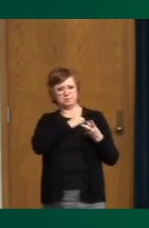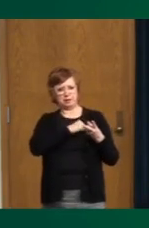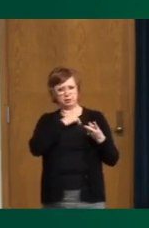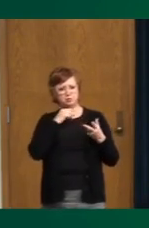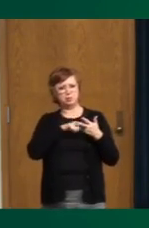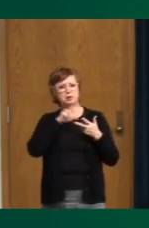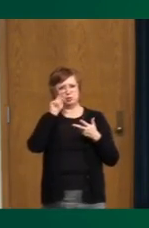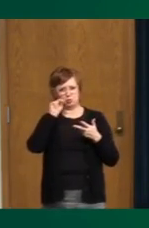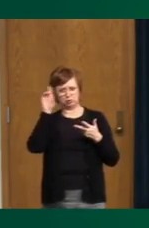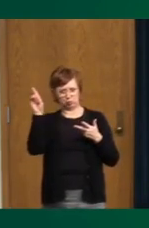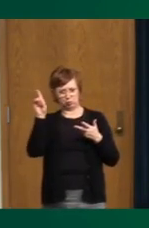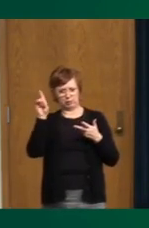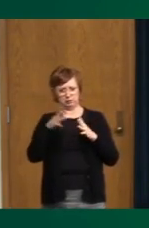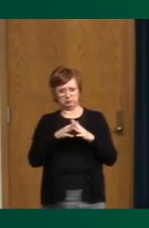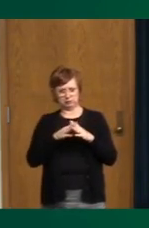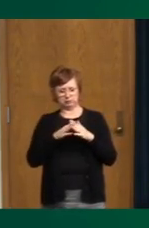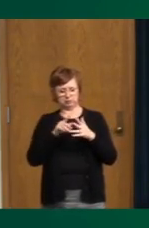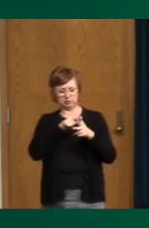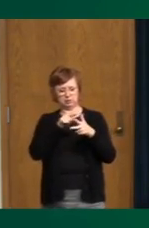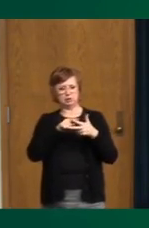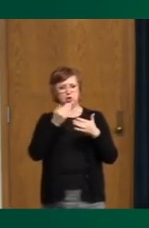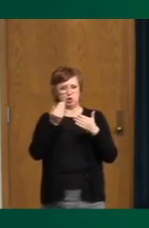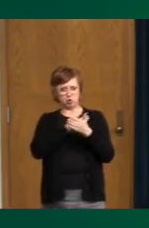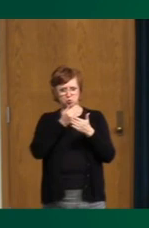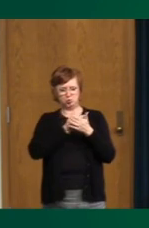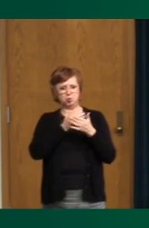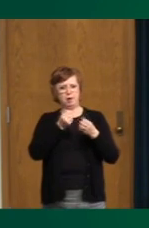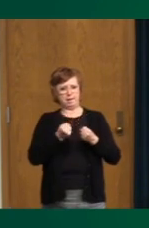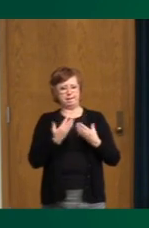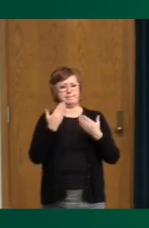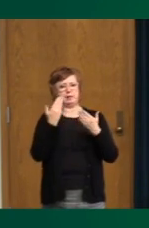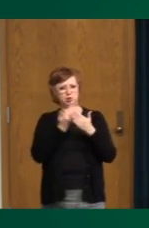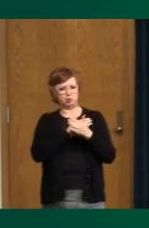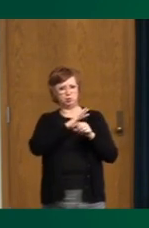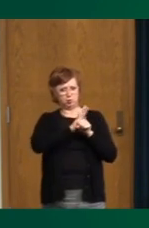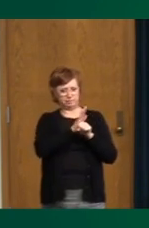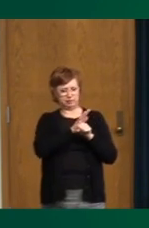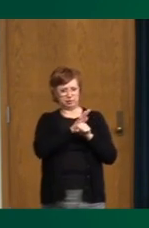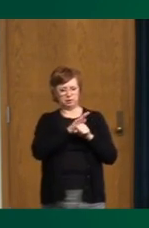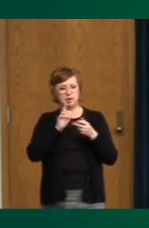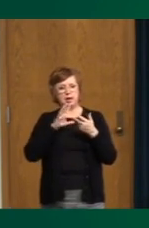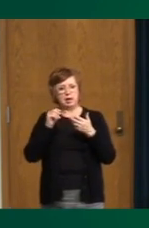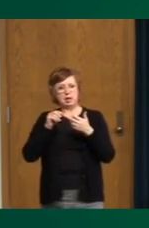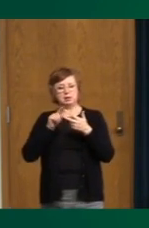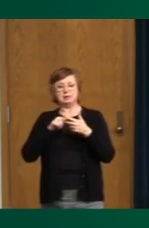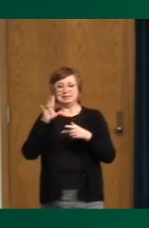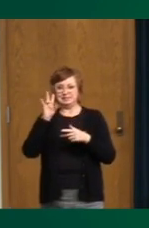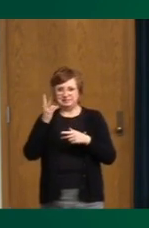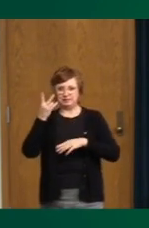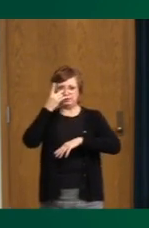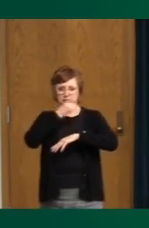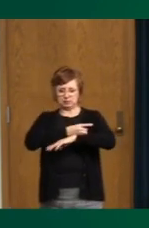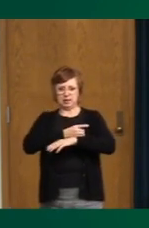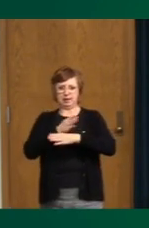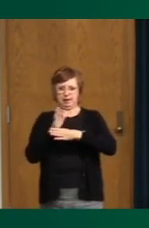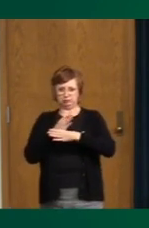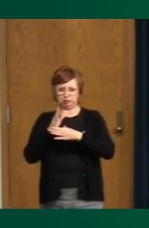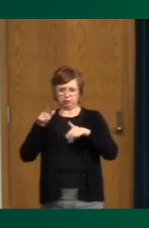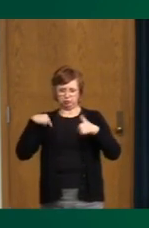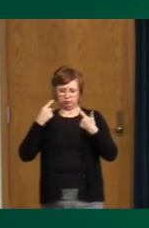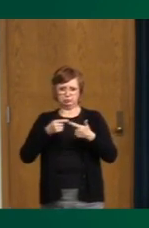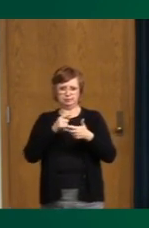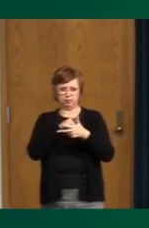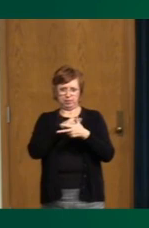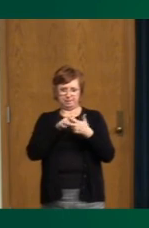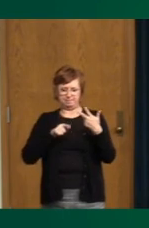Dakota's new active cases, as well as 7-day averages that the doctor referred to. What I found was